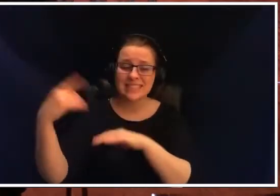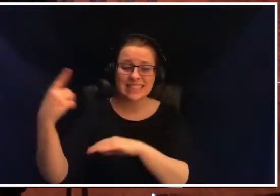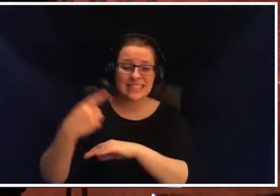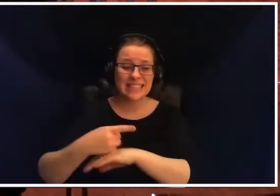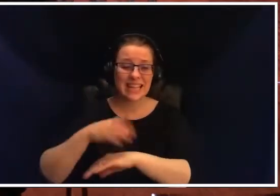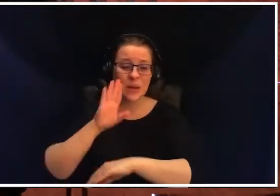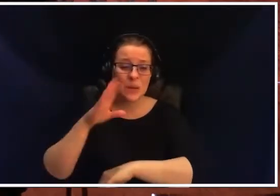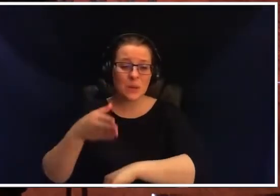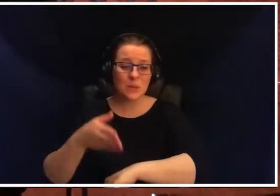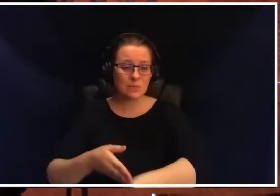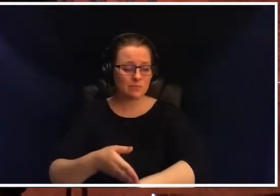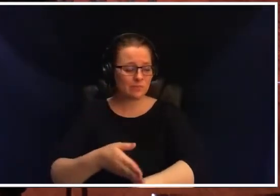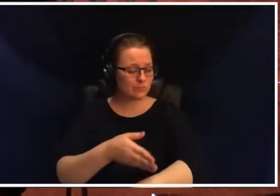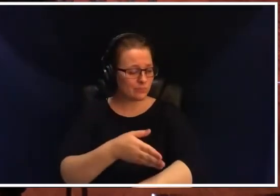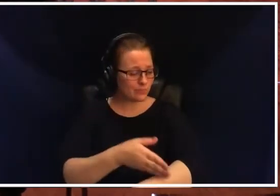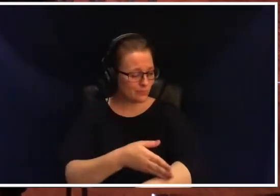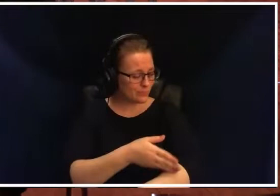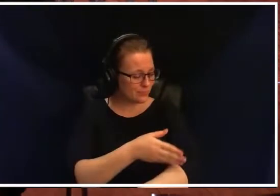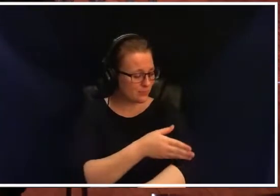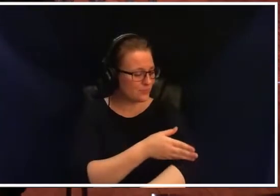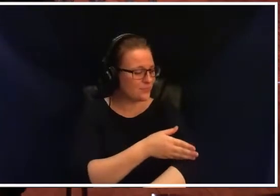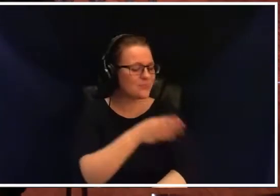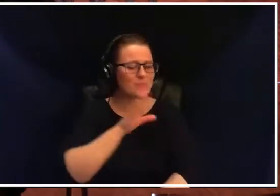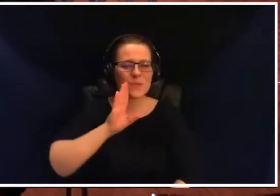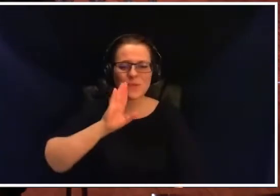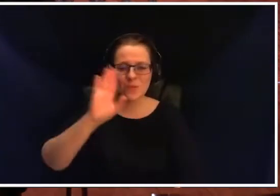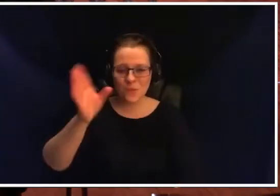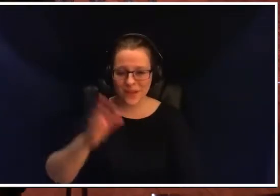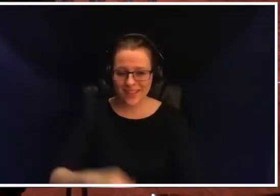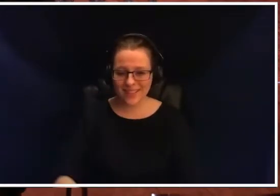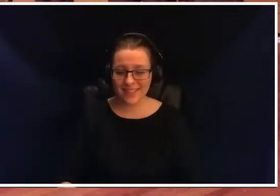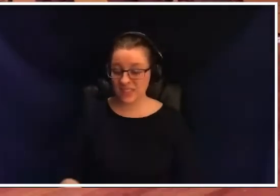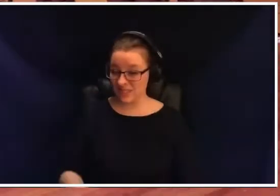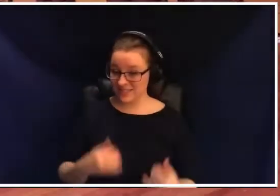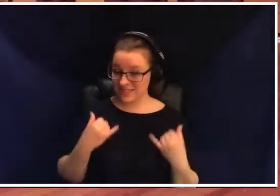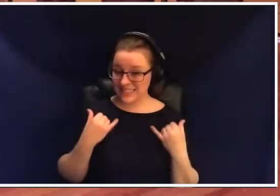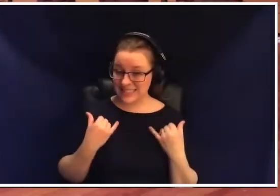Tomorrow, tell that tomorrow.